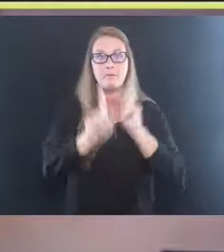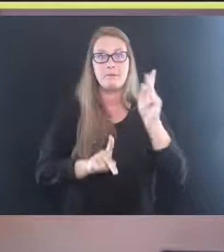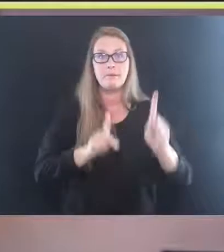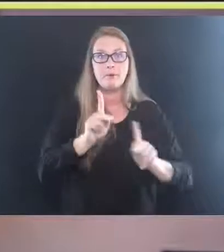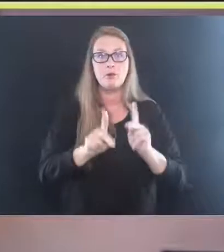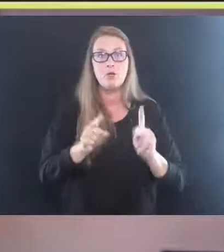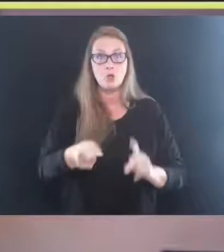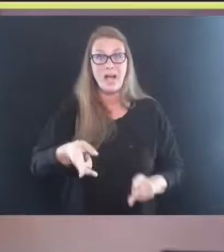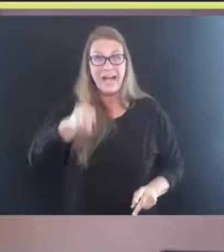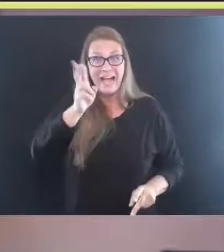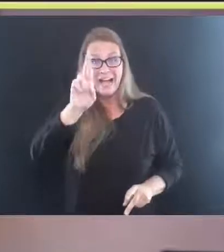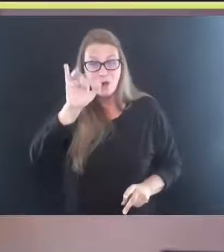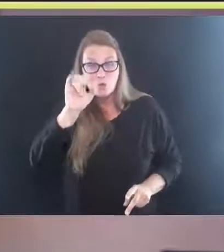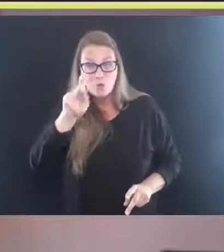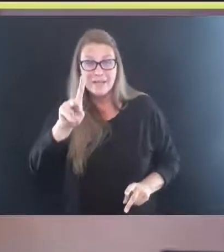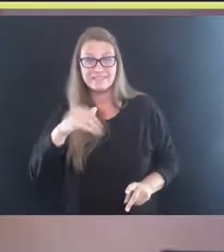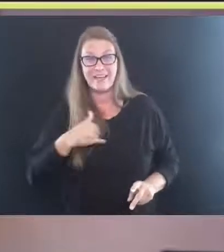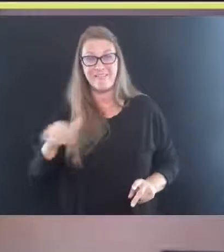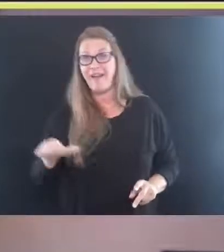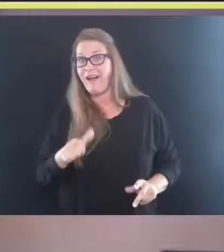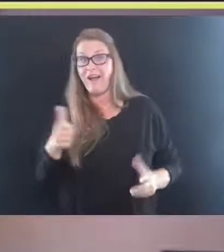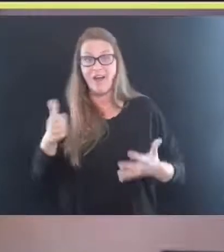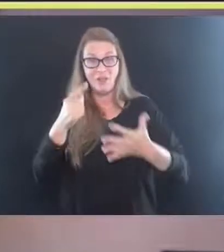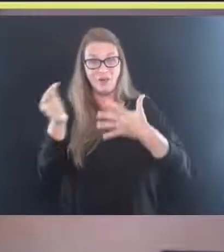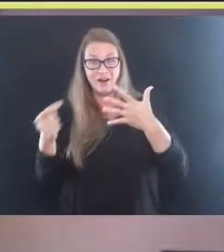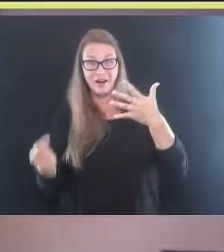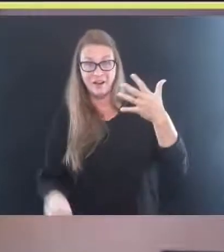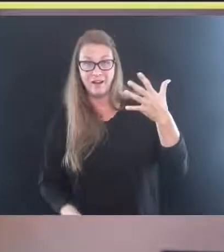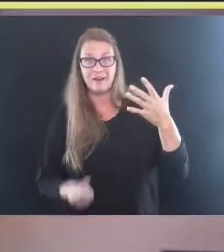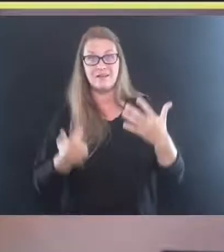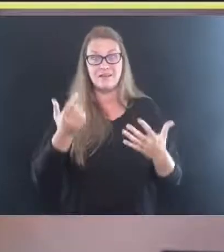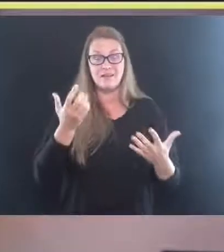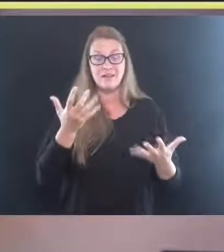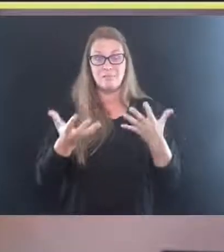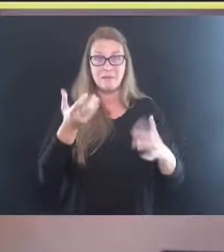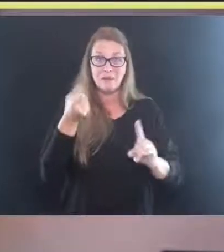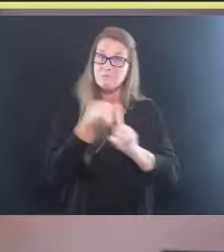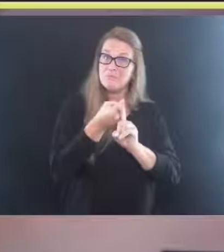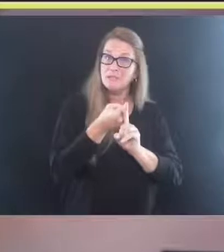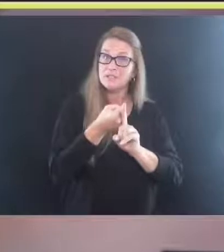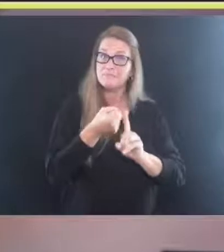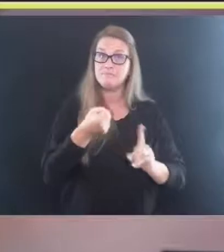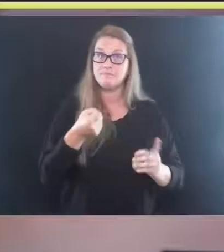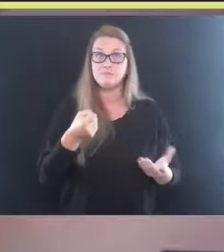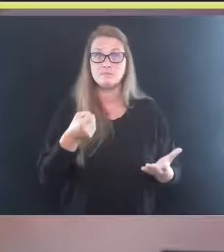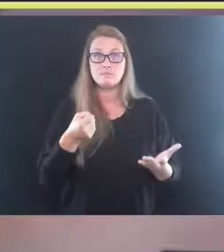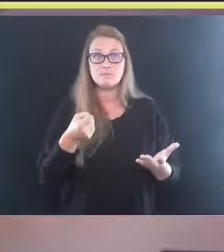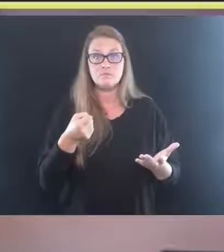risk group, as we heard from Dr. Young and Commissioner Carper,